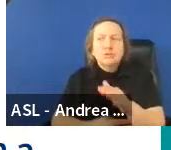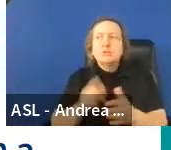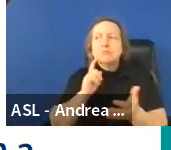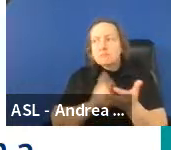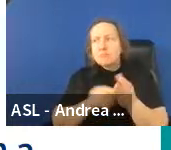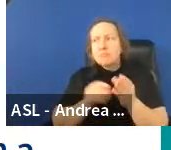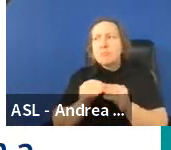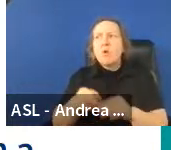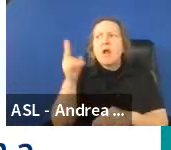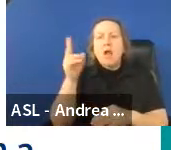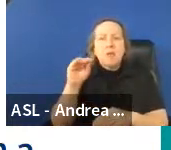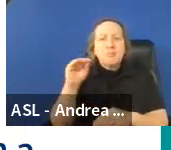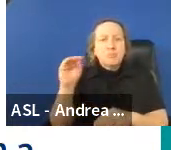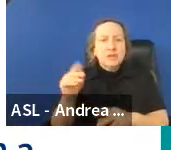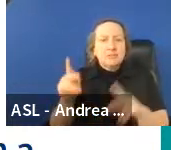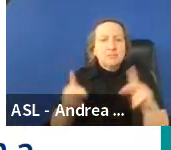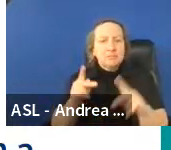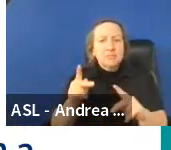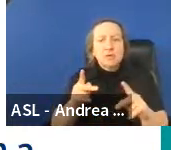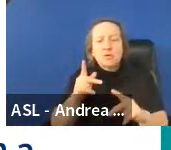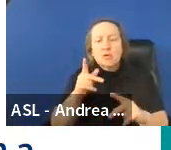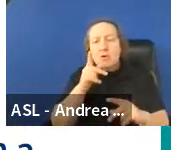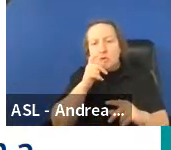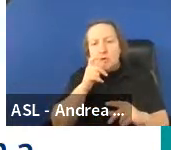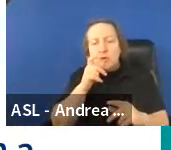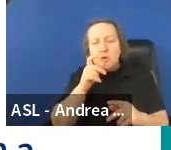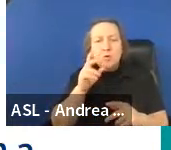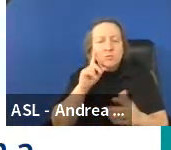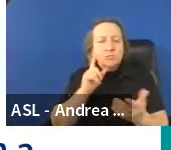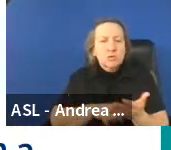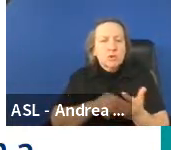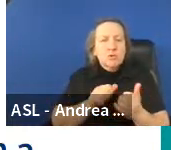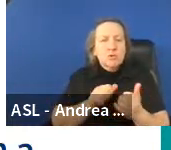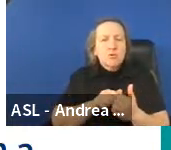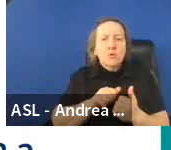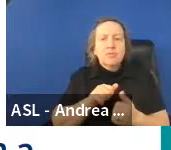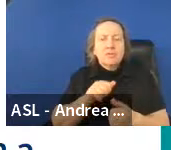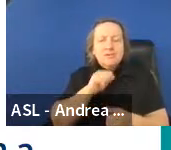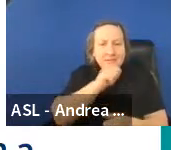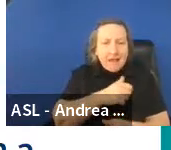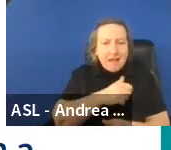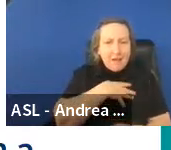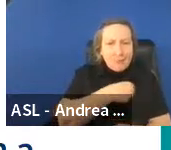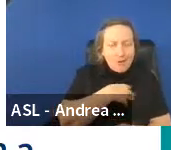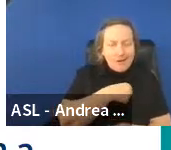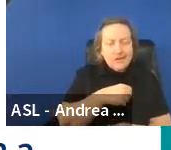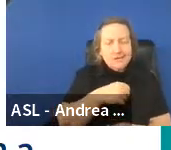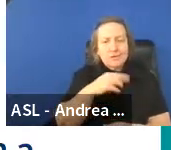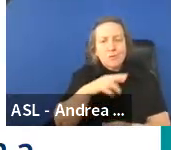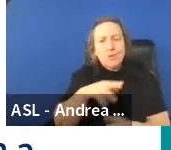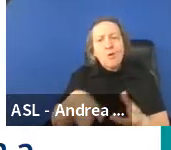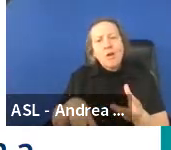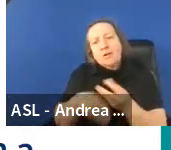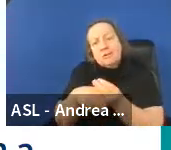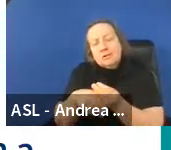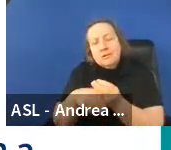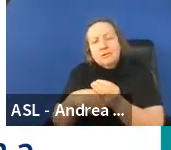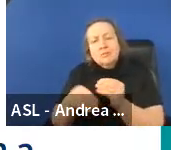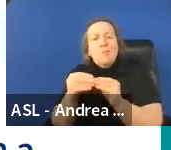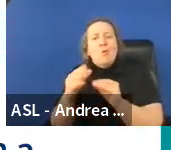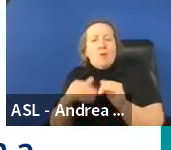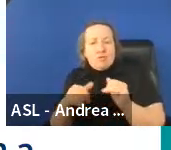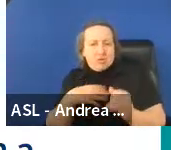folks who identified with a race or ethnicity besides white, or in addition to white or